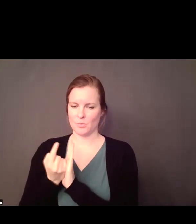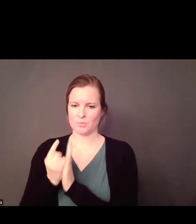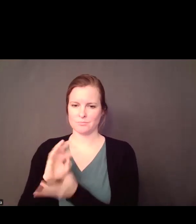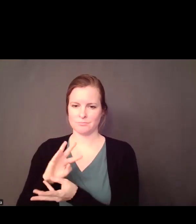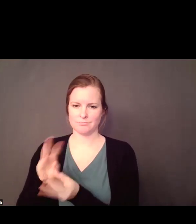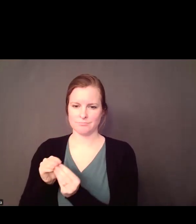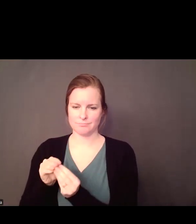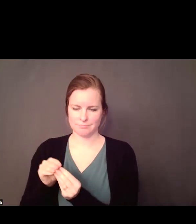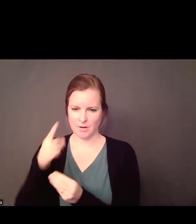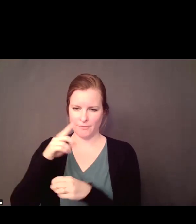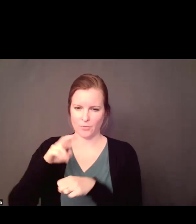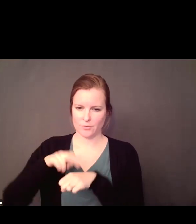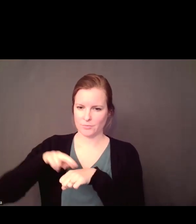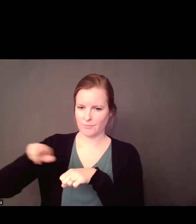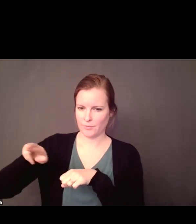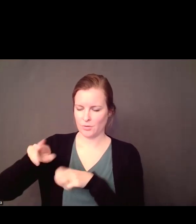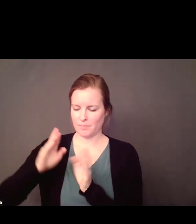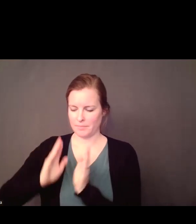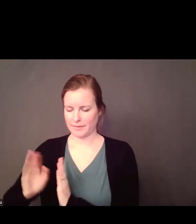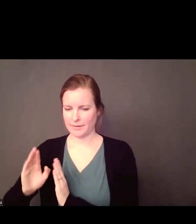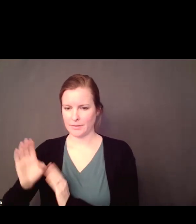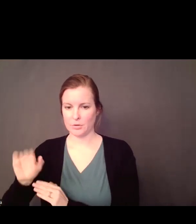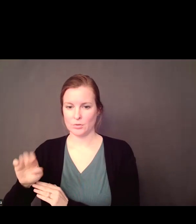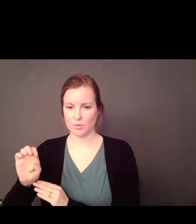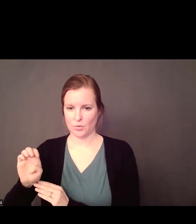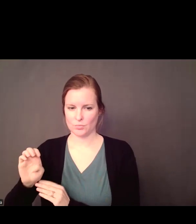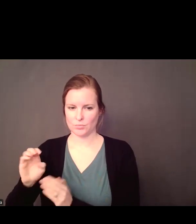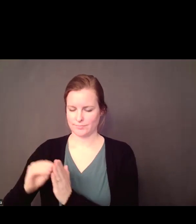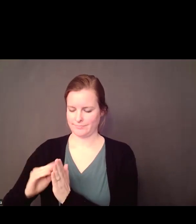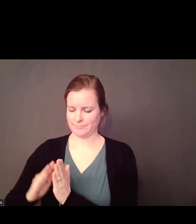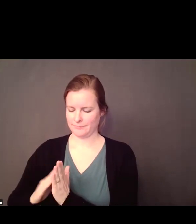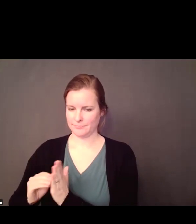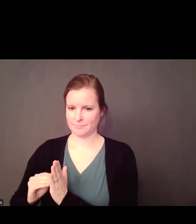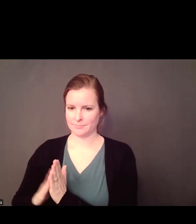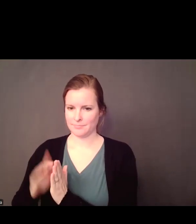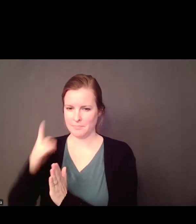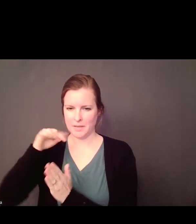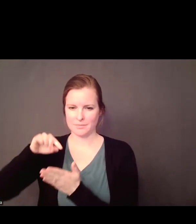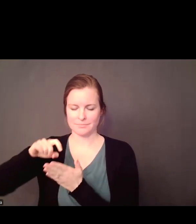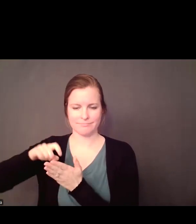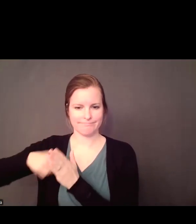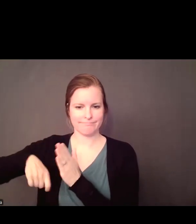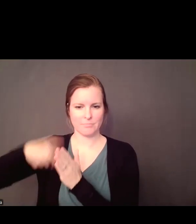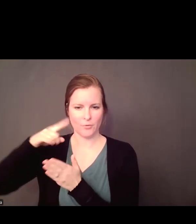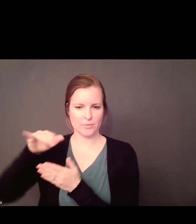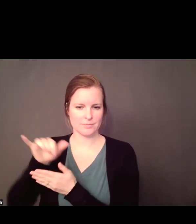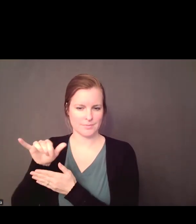plan codes, and that's acceptable because they are being billed at the same rate.